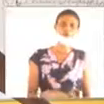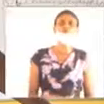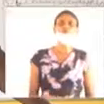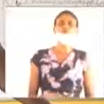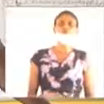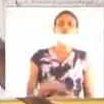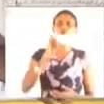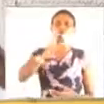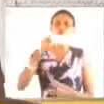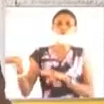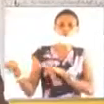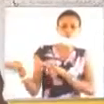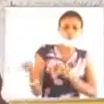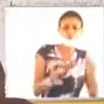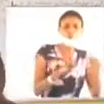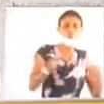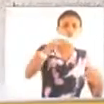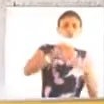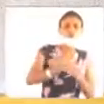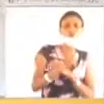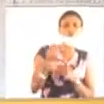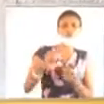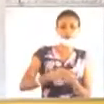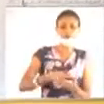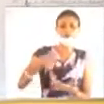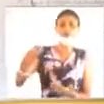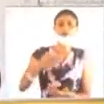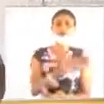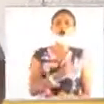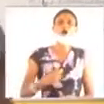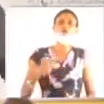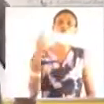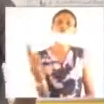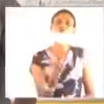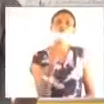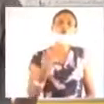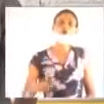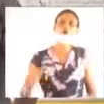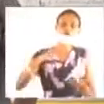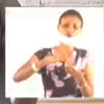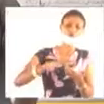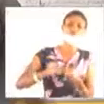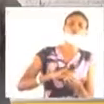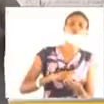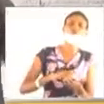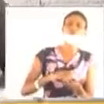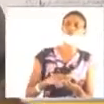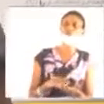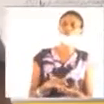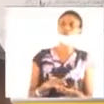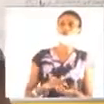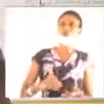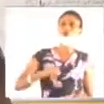always there. After taking today, the urge to continue to take will be there. So every of